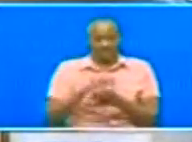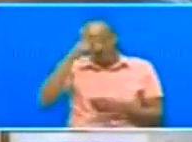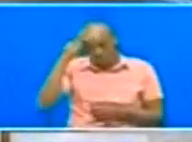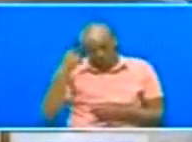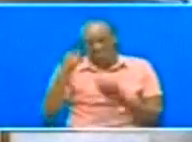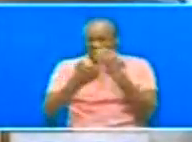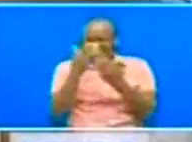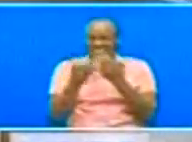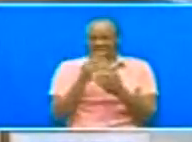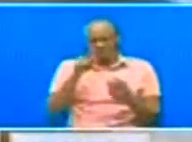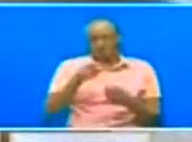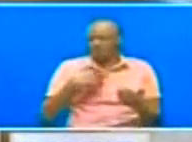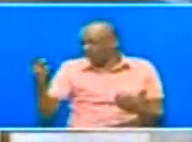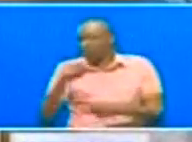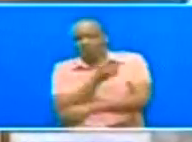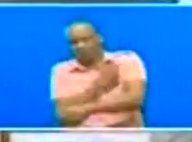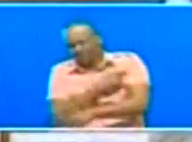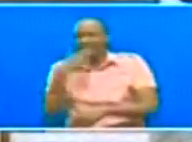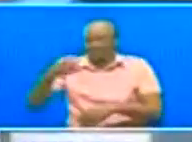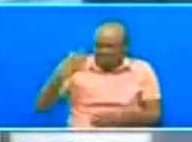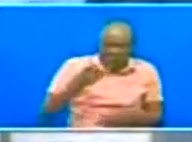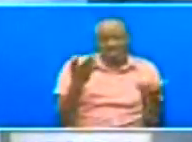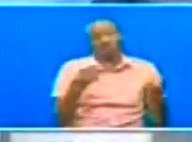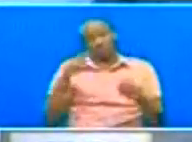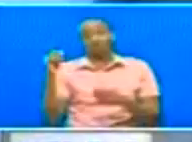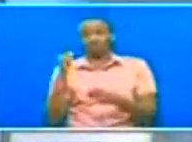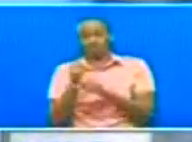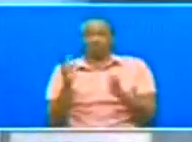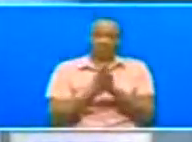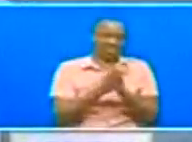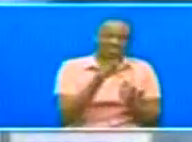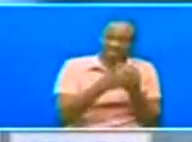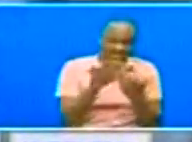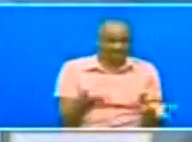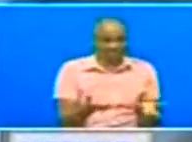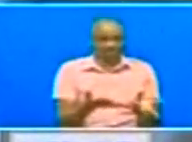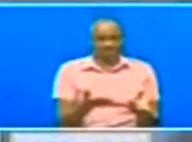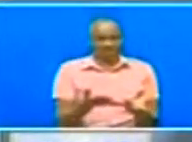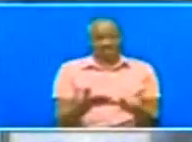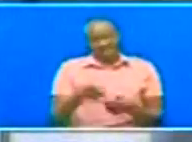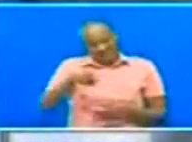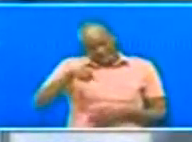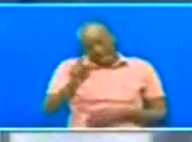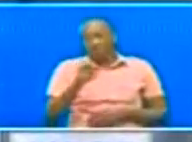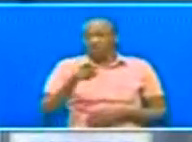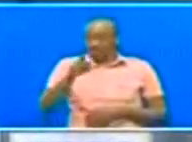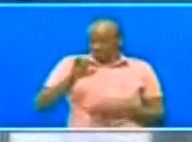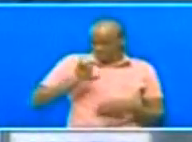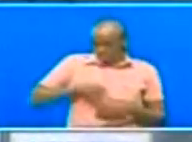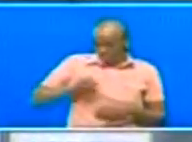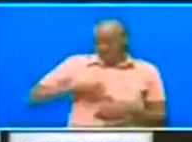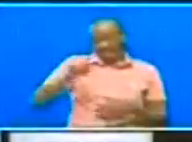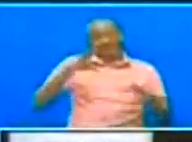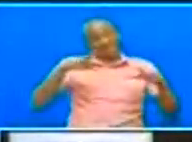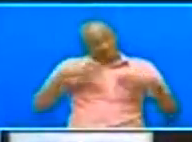because taking Nevi to hospital is like an everyday job. Even though Ruth is no longer in denial and has accepted that her